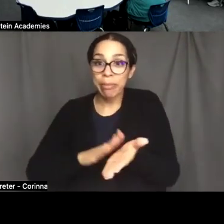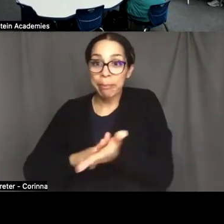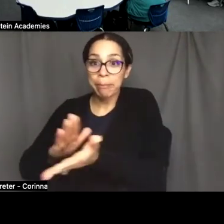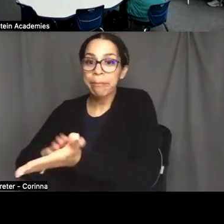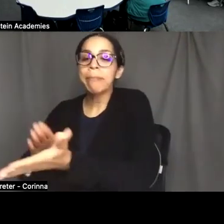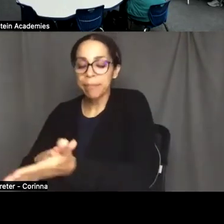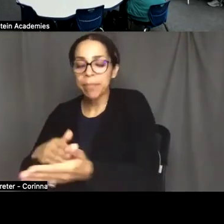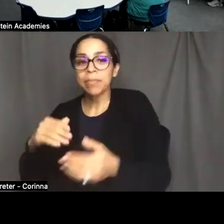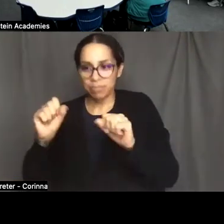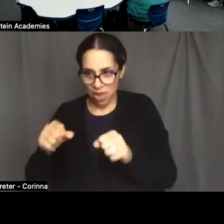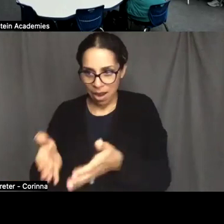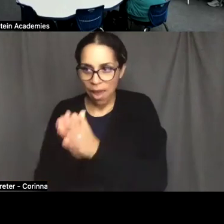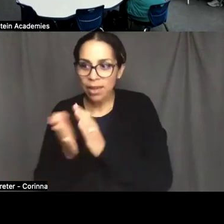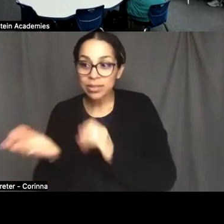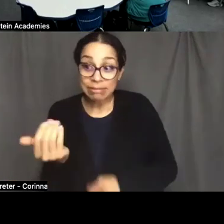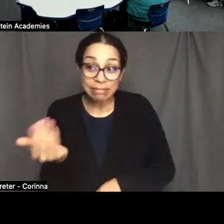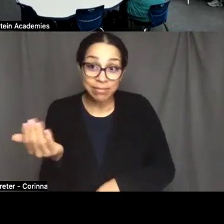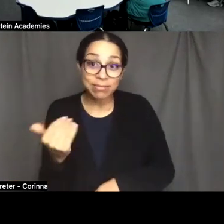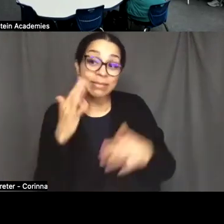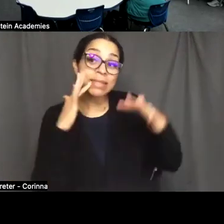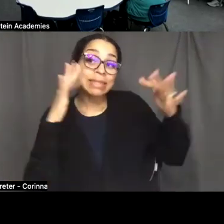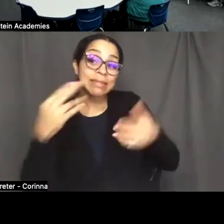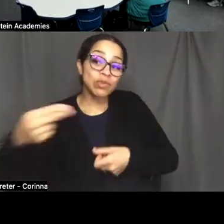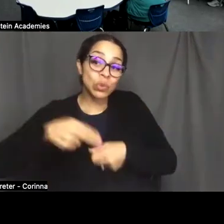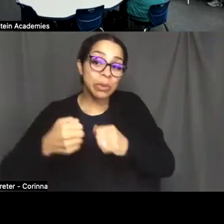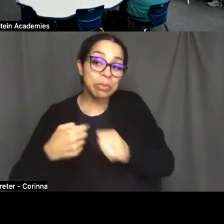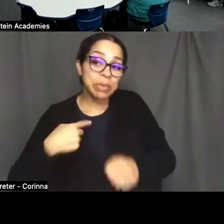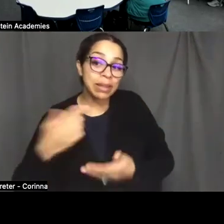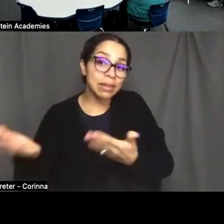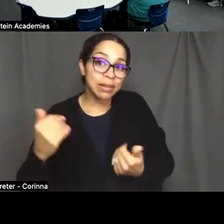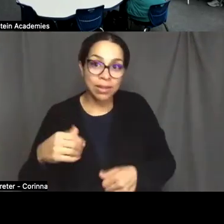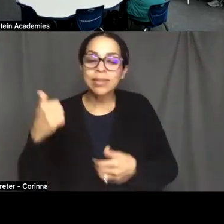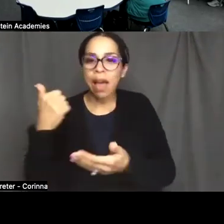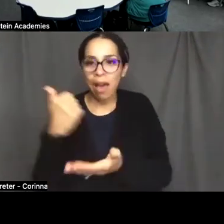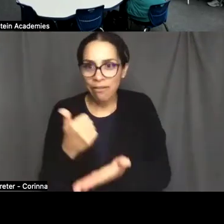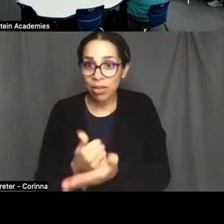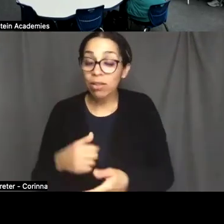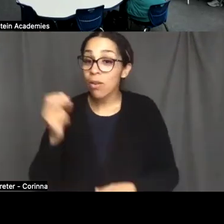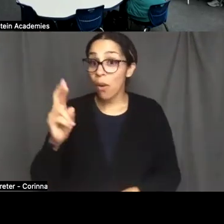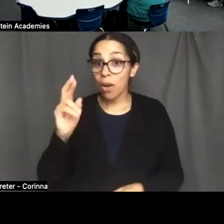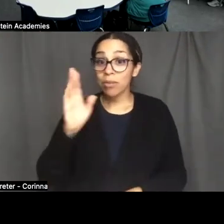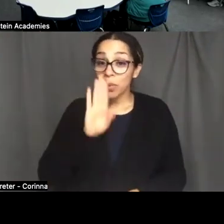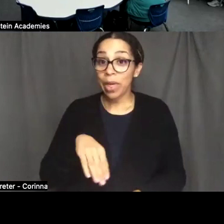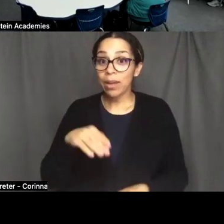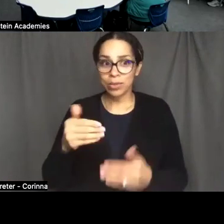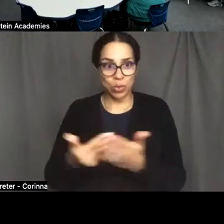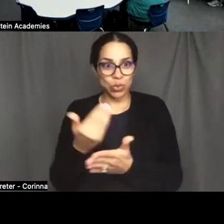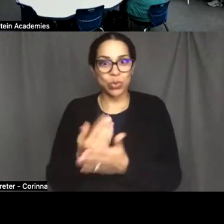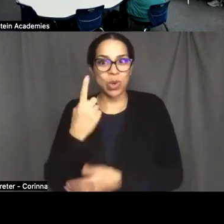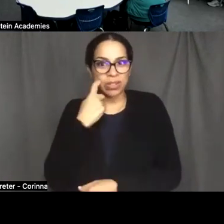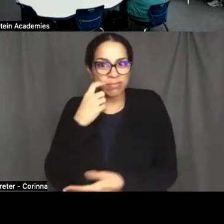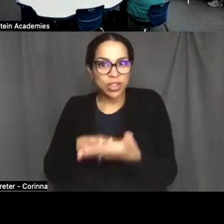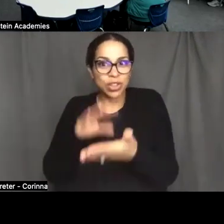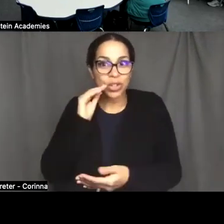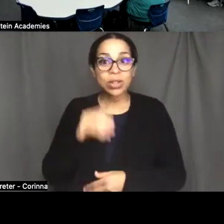along with the rhythm. All of these things are really helpful. Speaking while throwing balls. This was a new one for me. I didn't know about this. Our